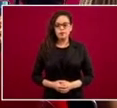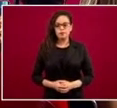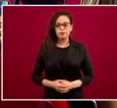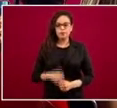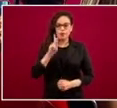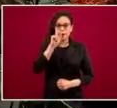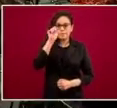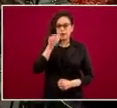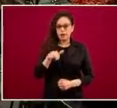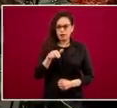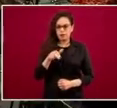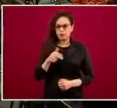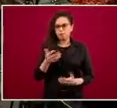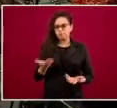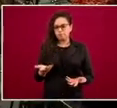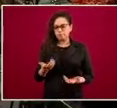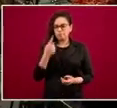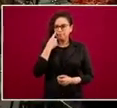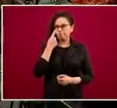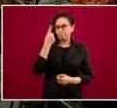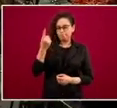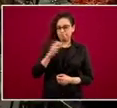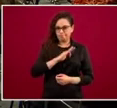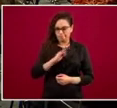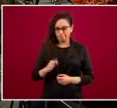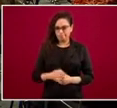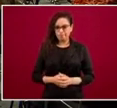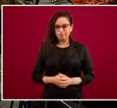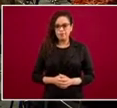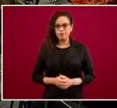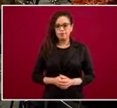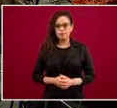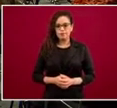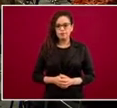for dealing with the COVID-19 pandemic.